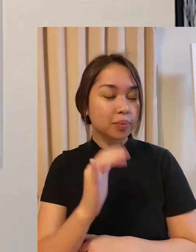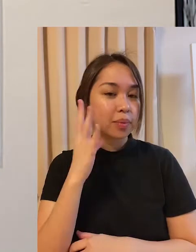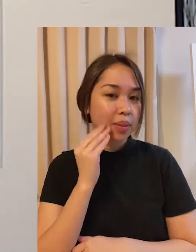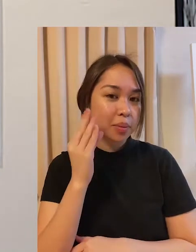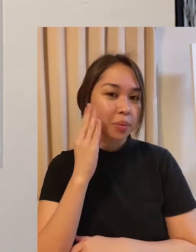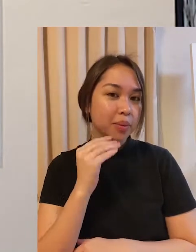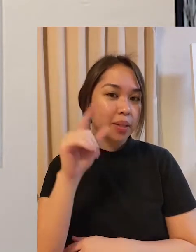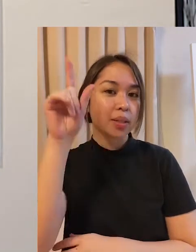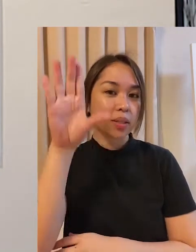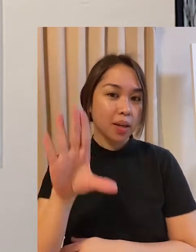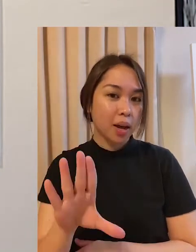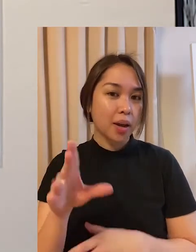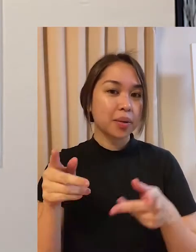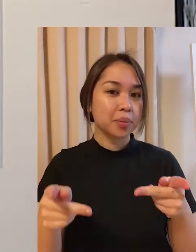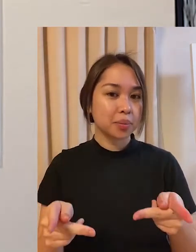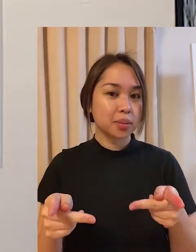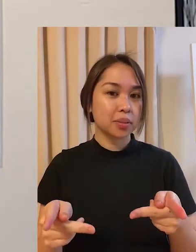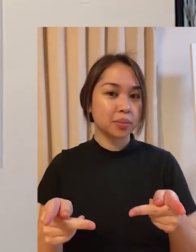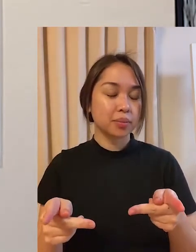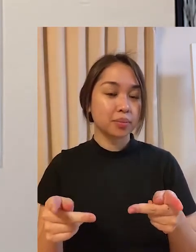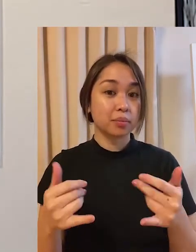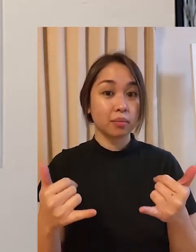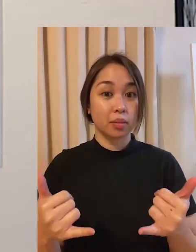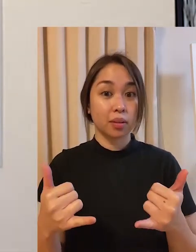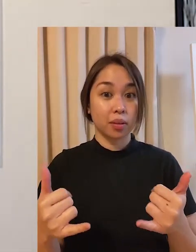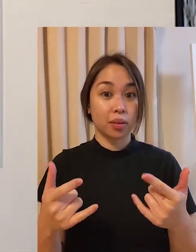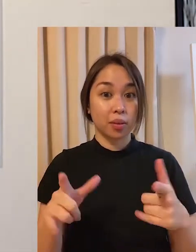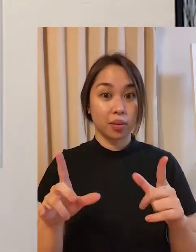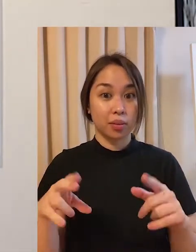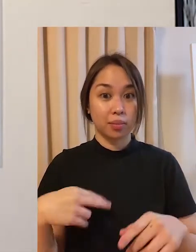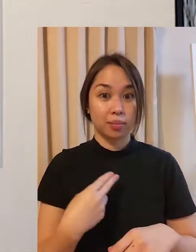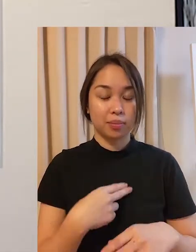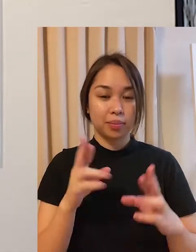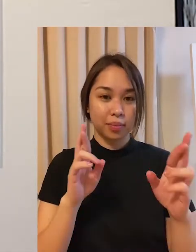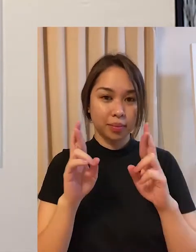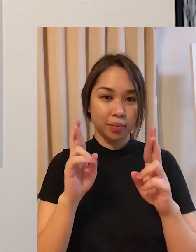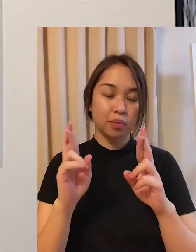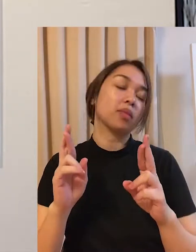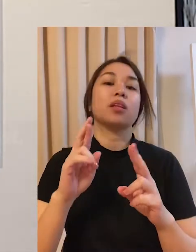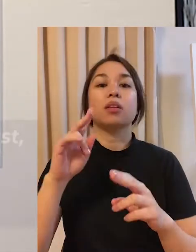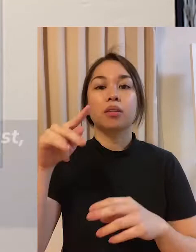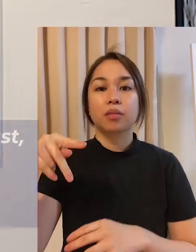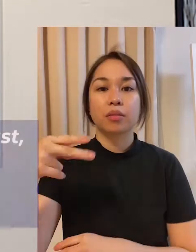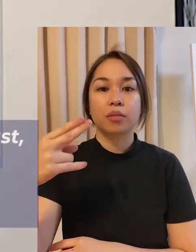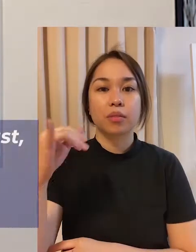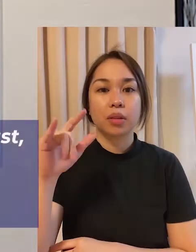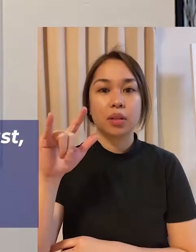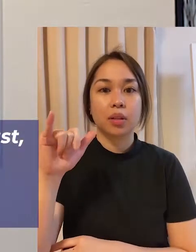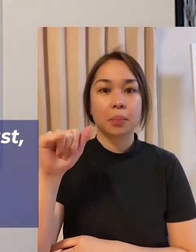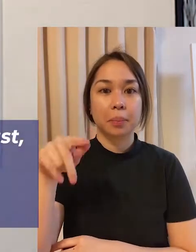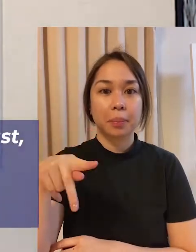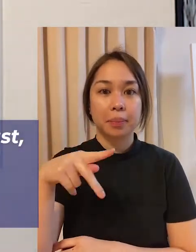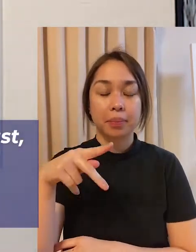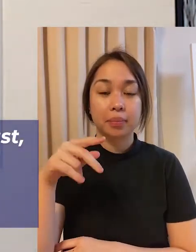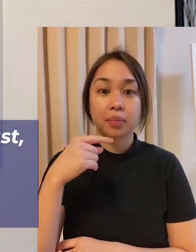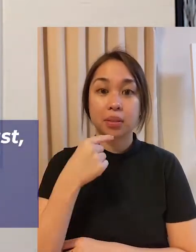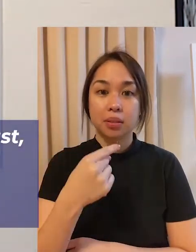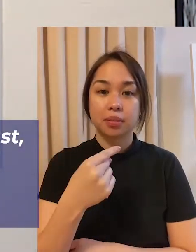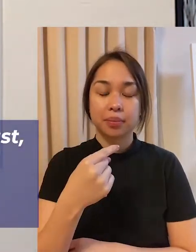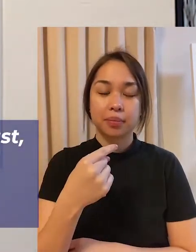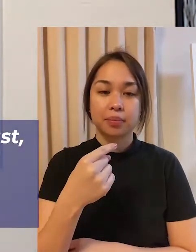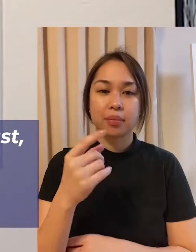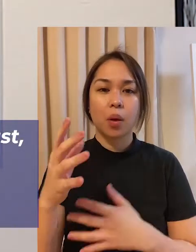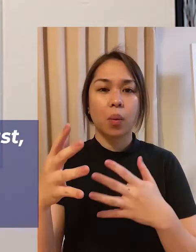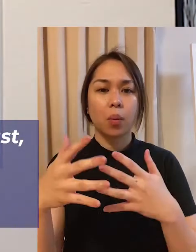courts of praise with these words in our heart. In Philippians 4:8 says, "Whatever is true, whatever